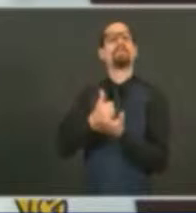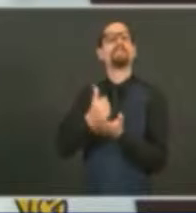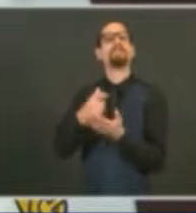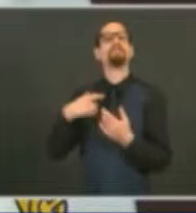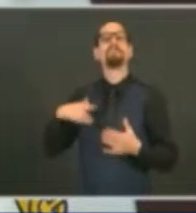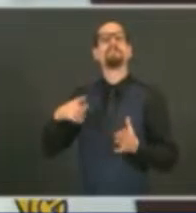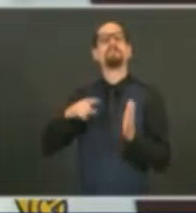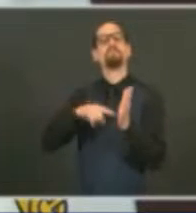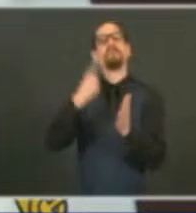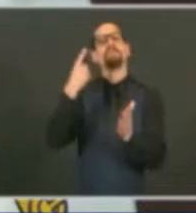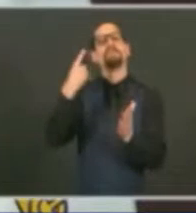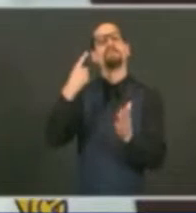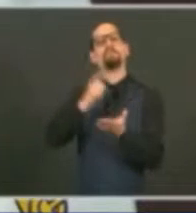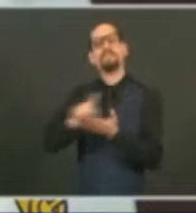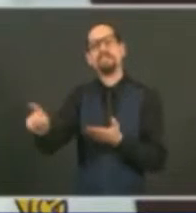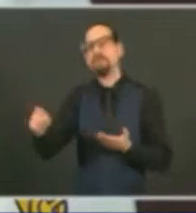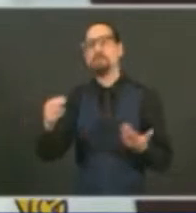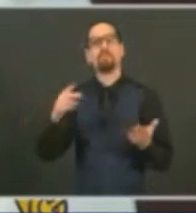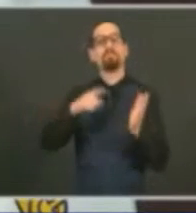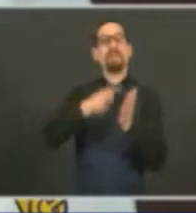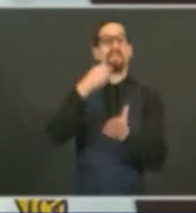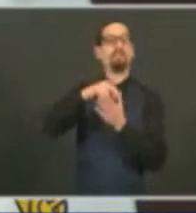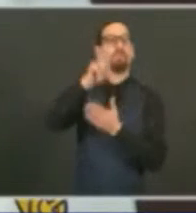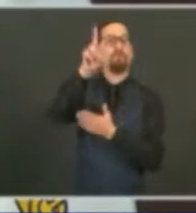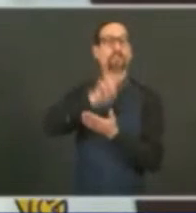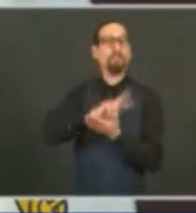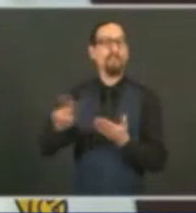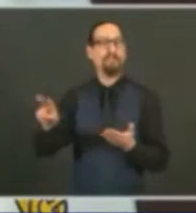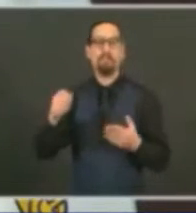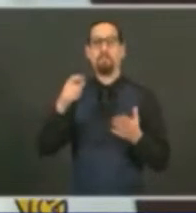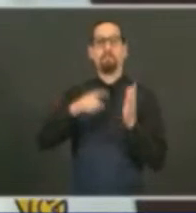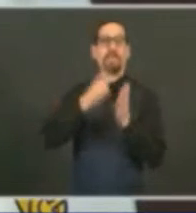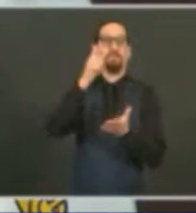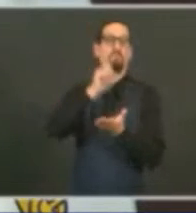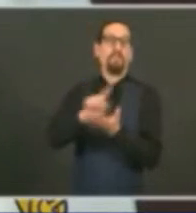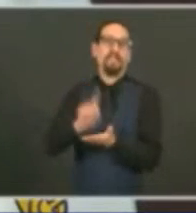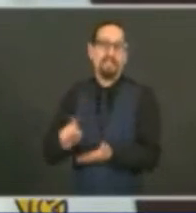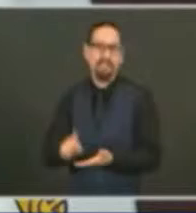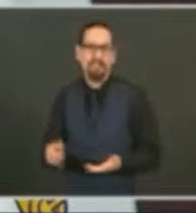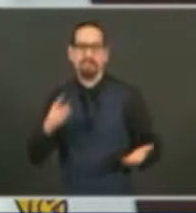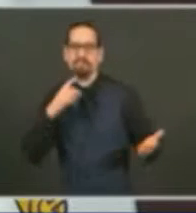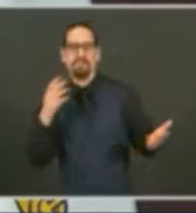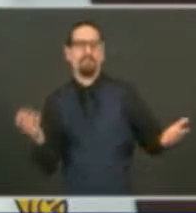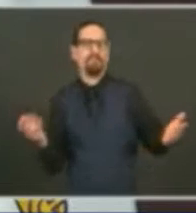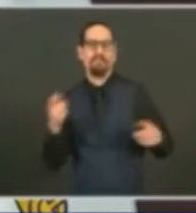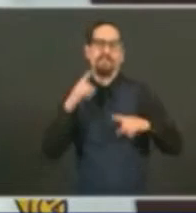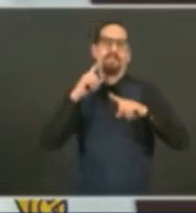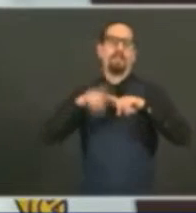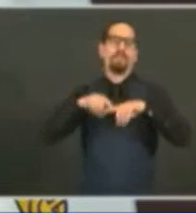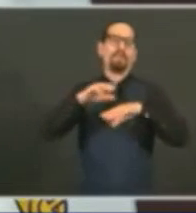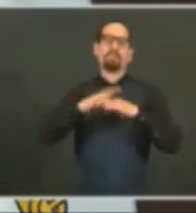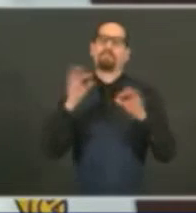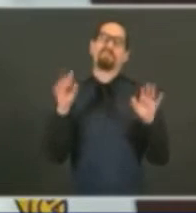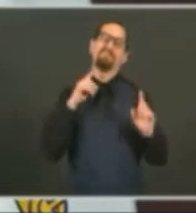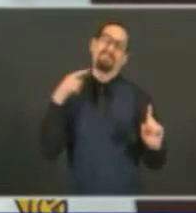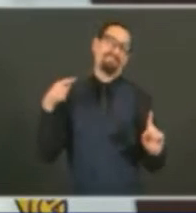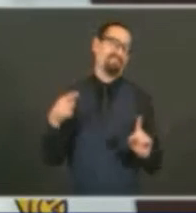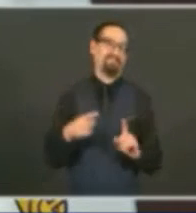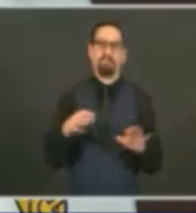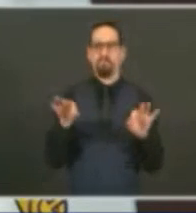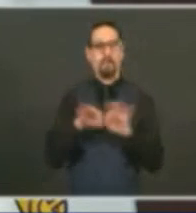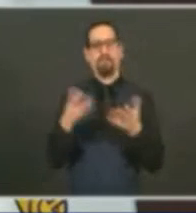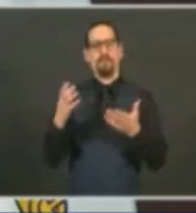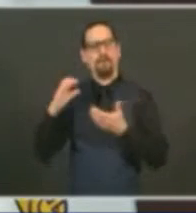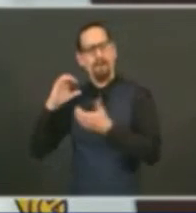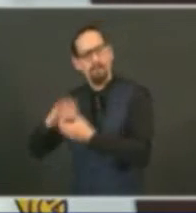during that time. And really, it's a credit to the partnership that we have across our whole of government state